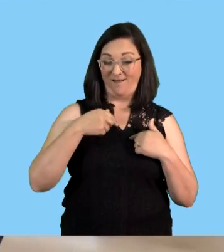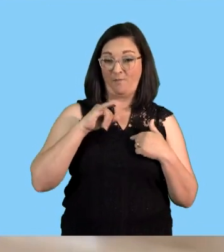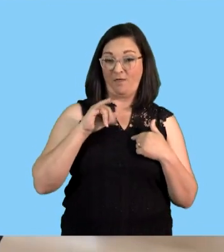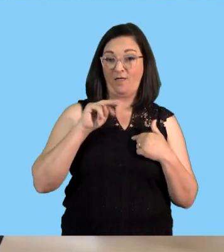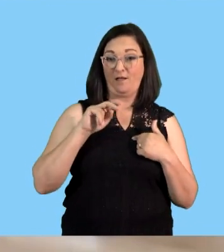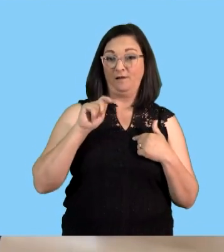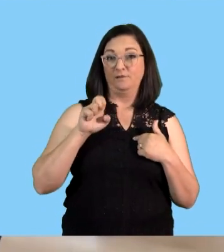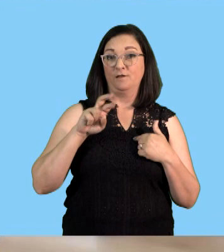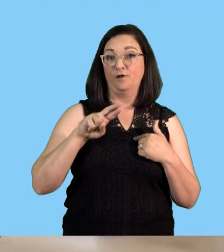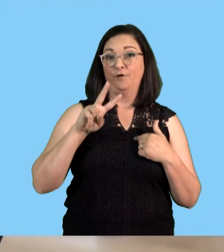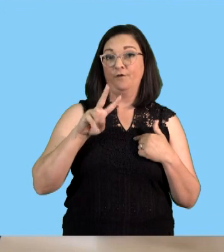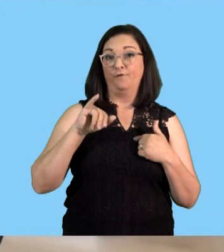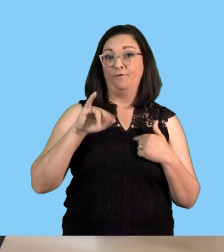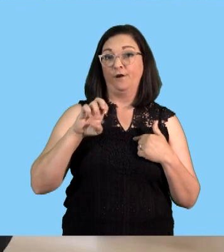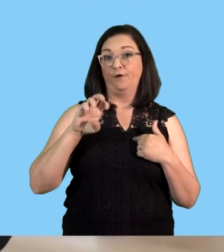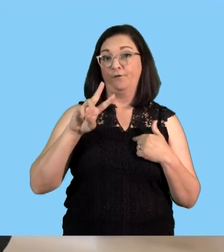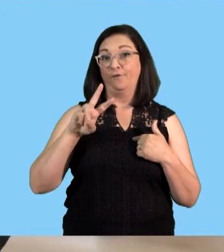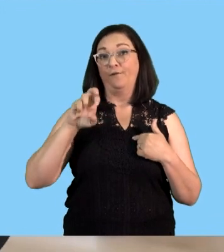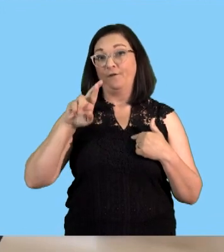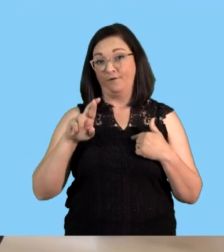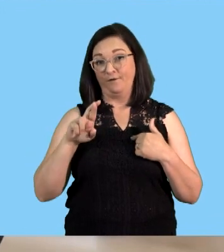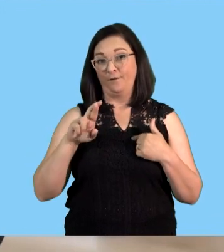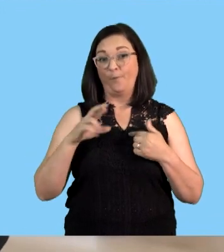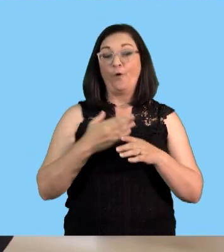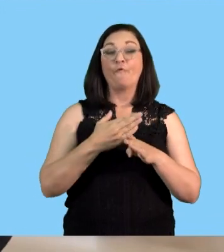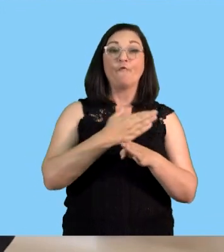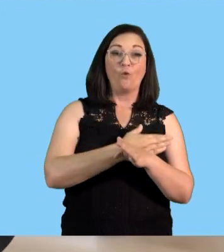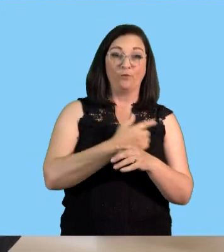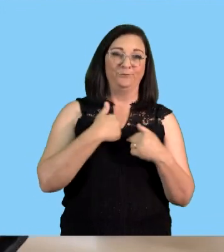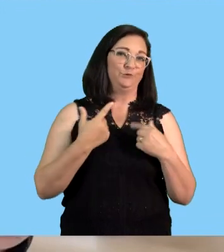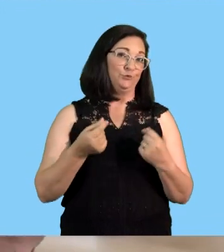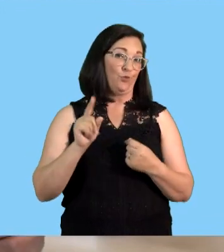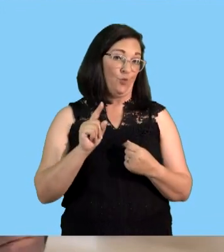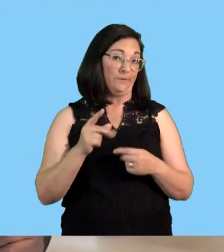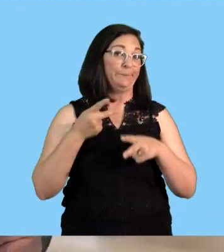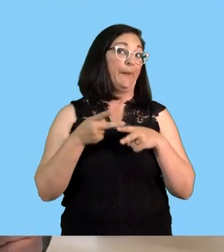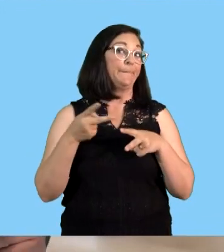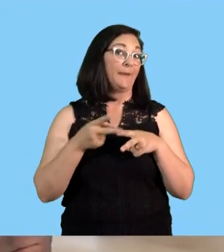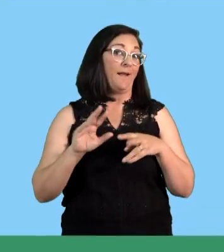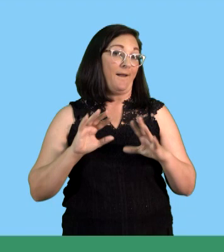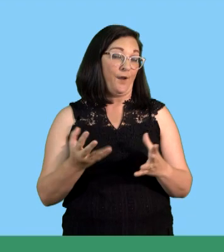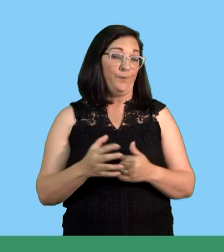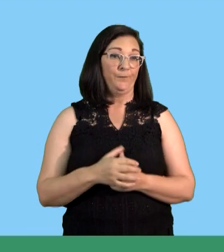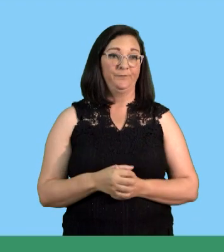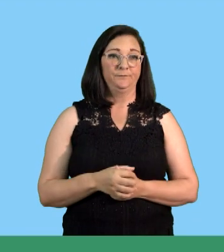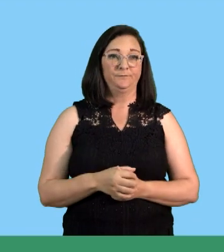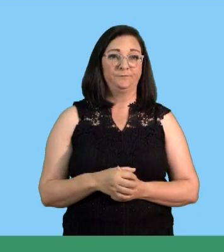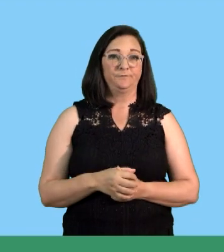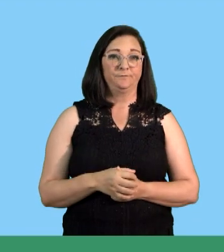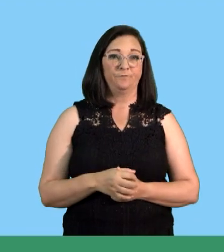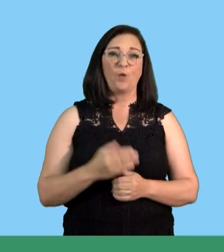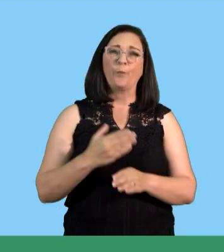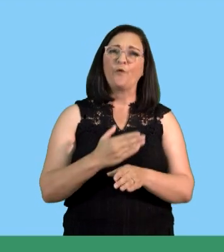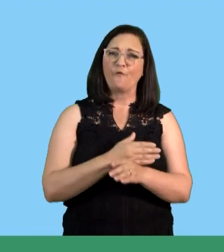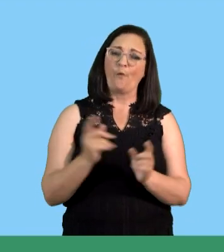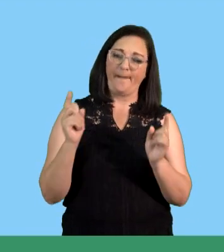makes me an interviewer. So now, what are my roles before? That is why here we say prepping. So this is what happens